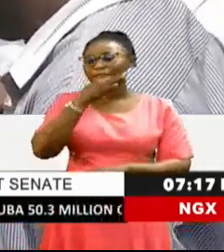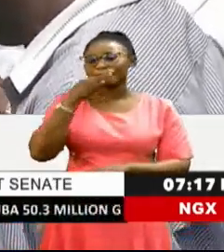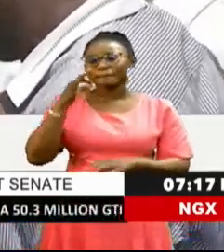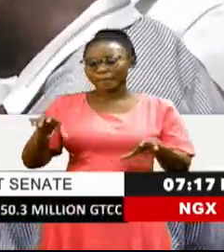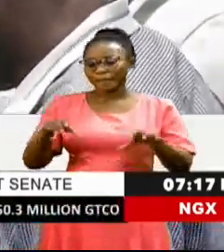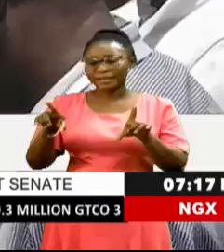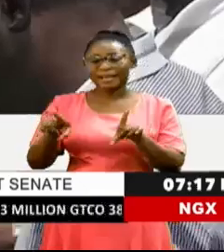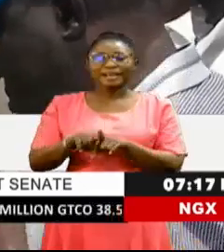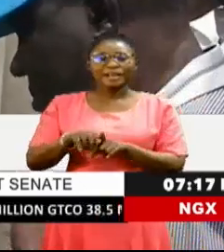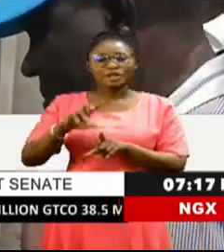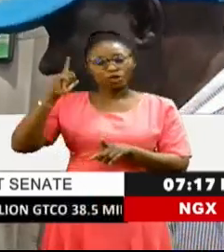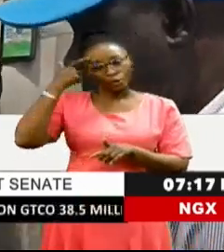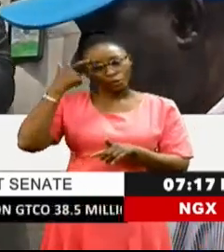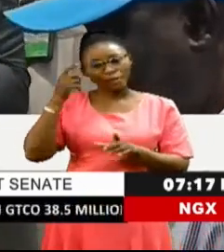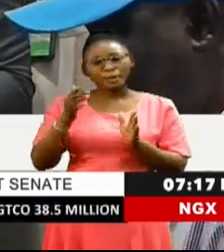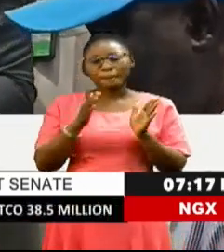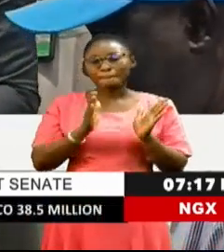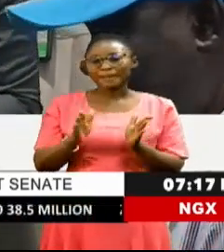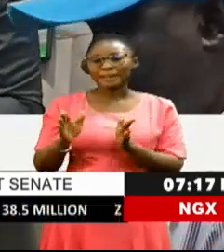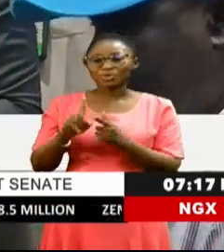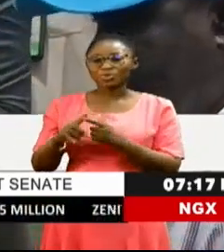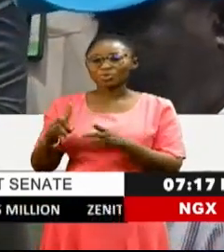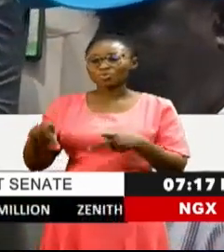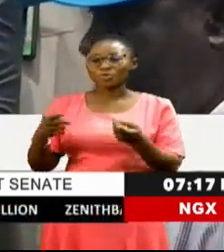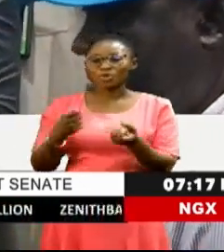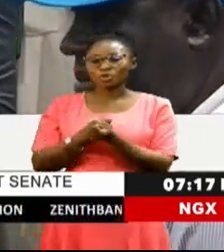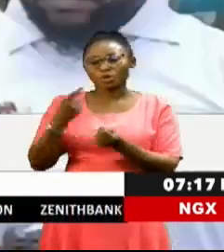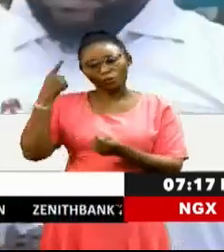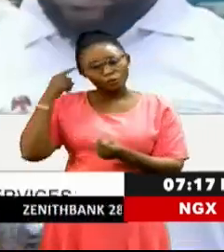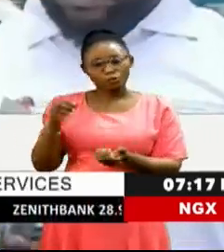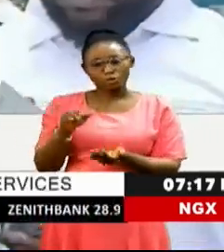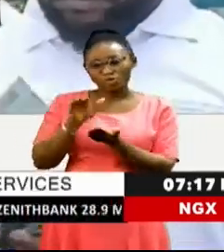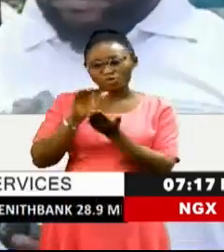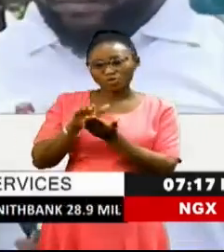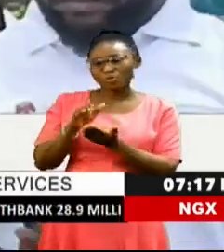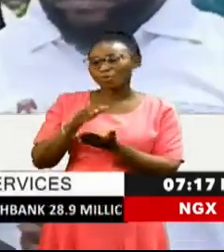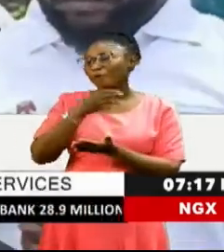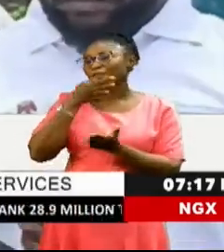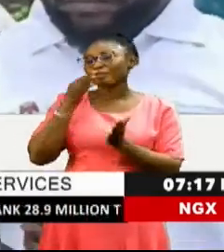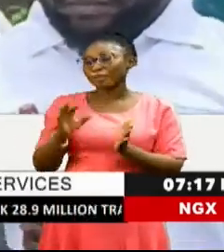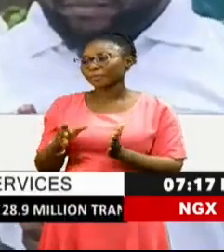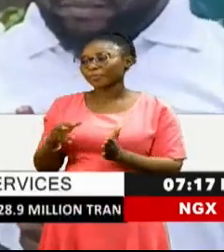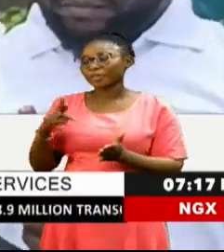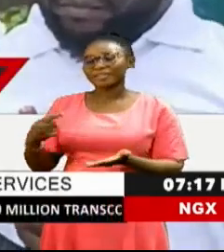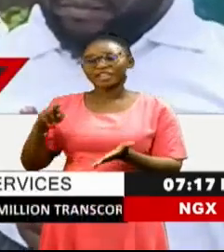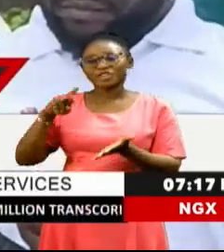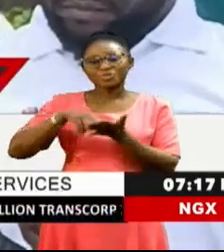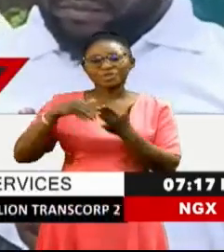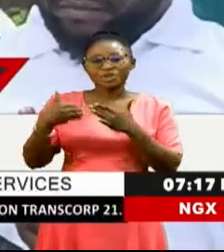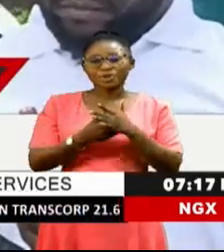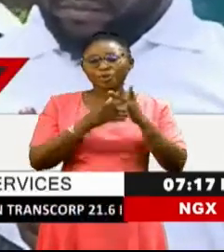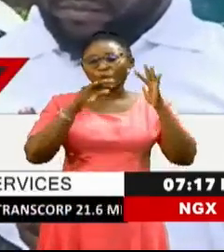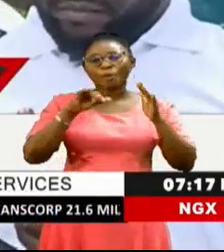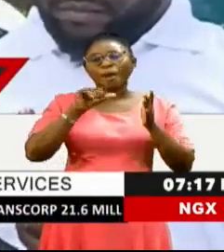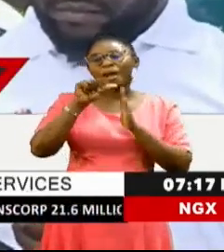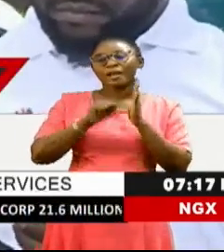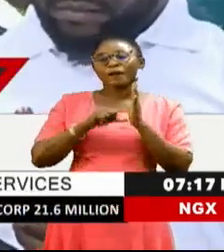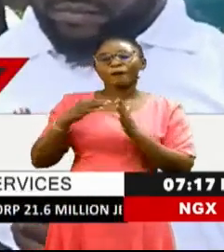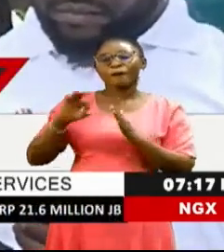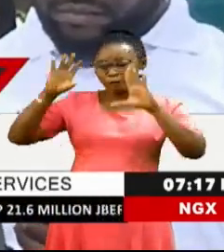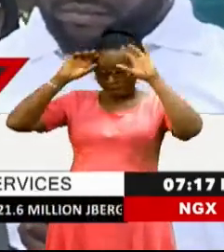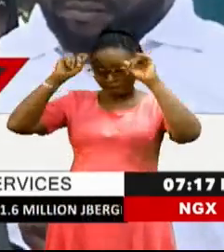government plans to provide more support for smallholder farmers. And the renewed hope agenda of President Bola Ahmed Tinubu,